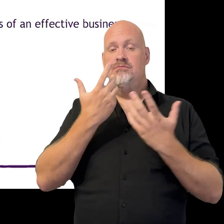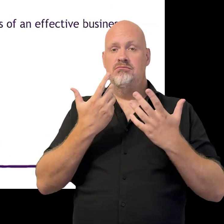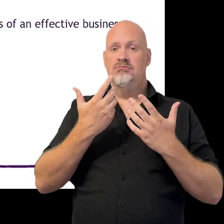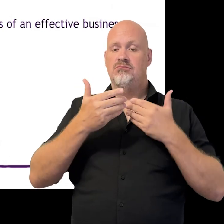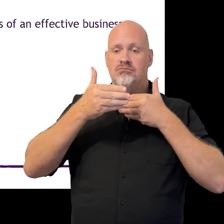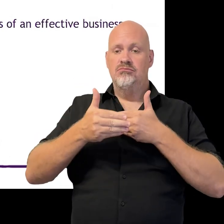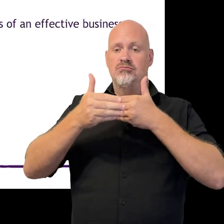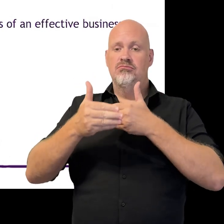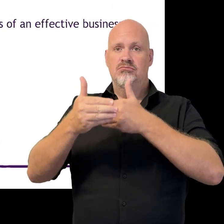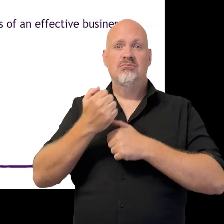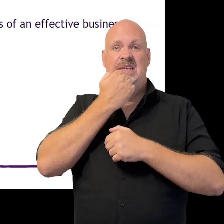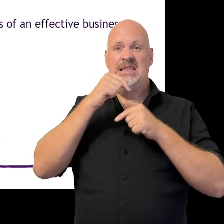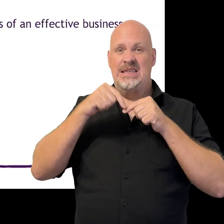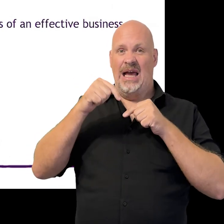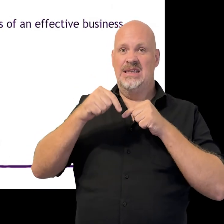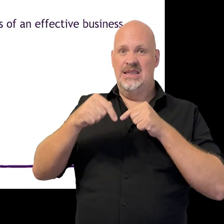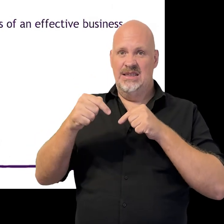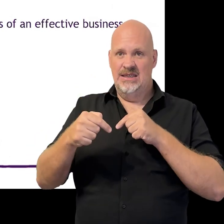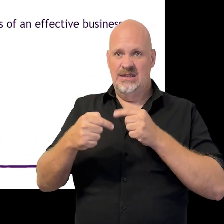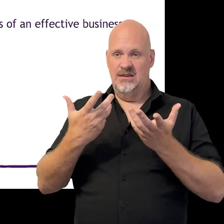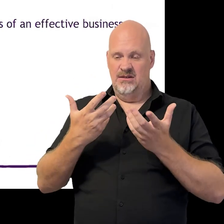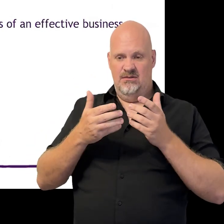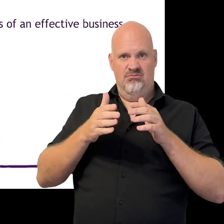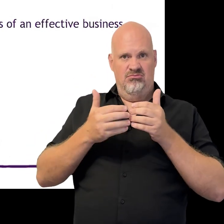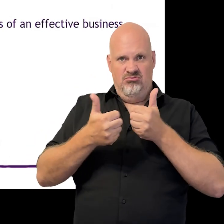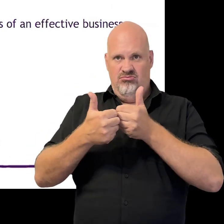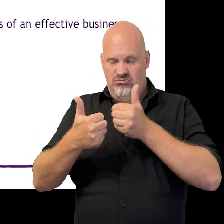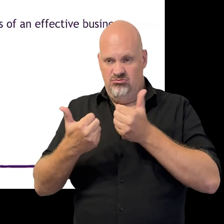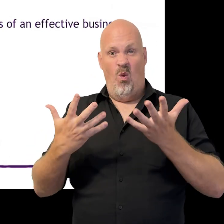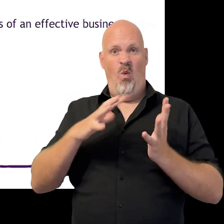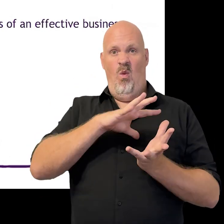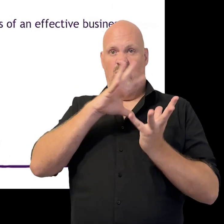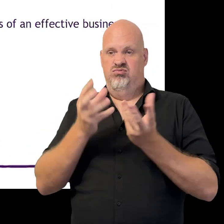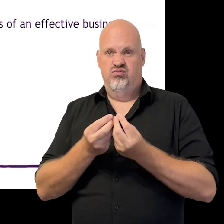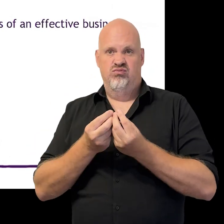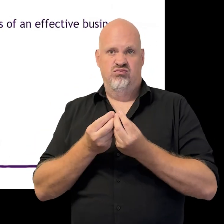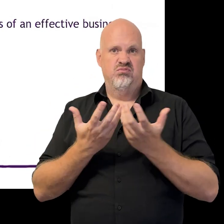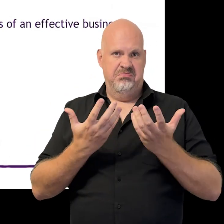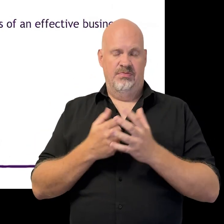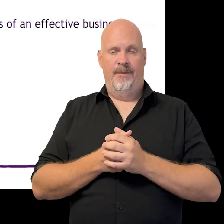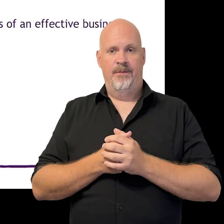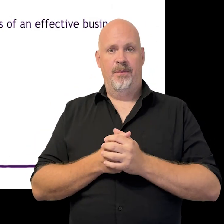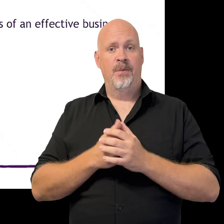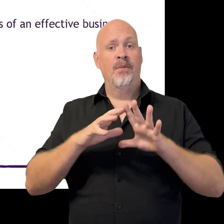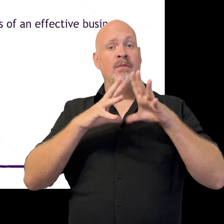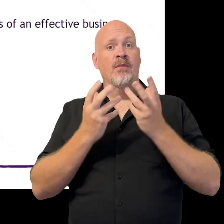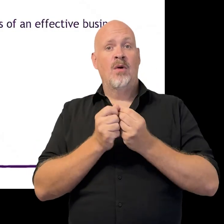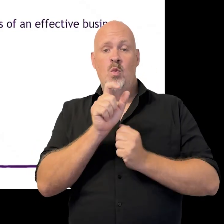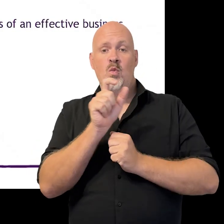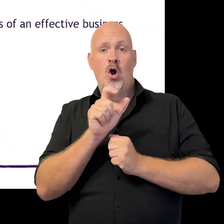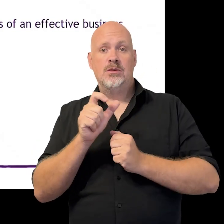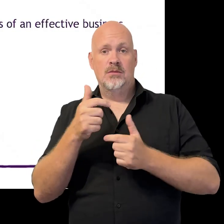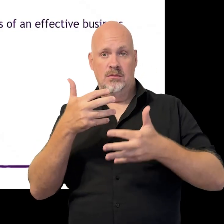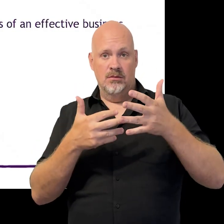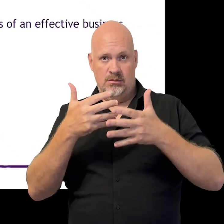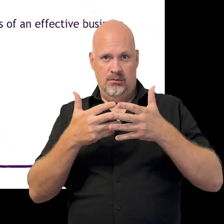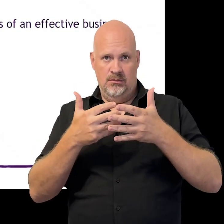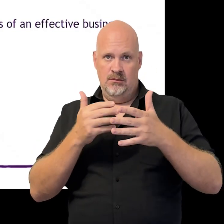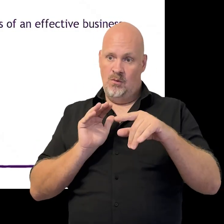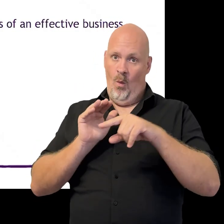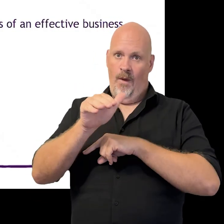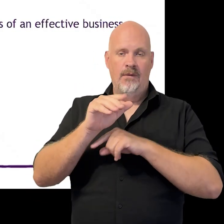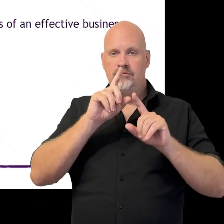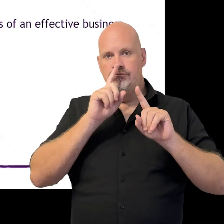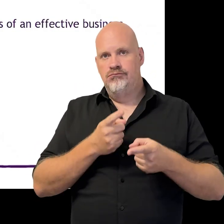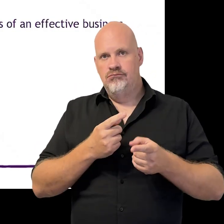do to complete the unit and the assessment. We'll also look at what some of the key features are then of an